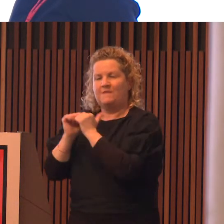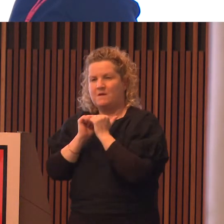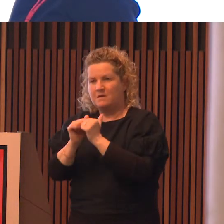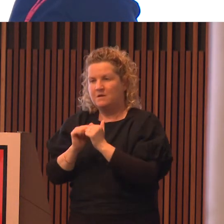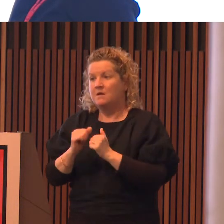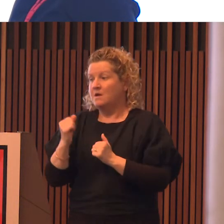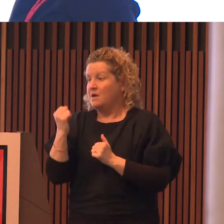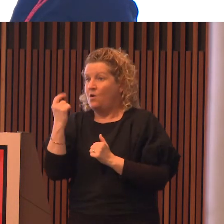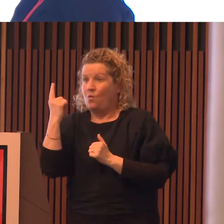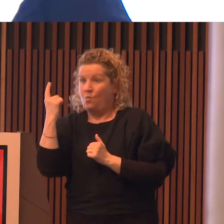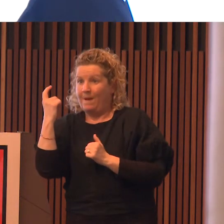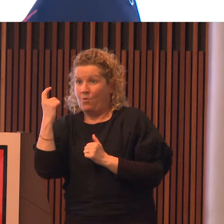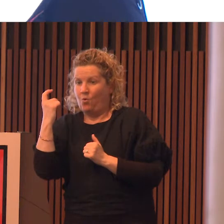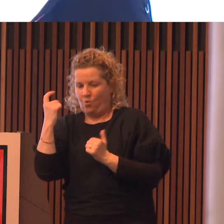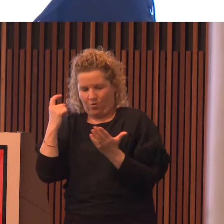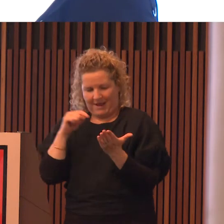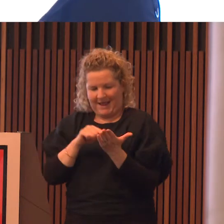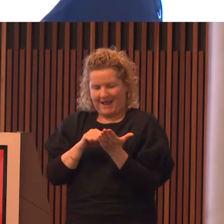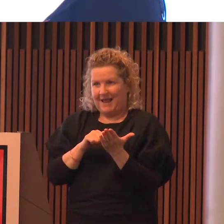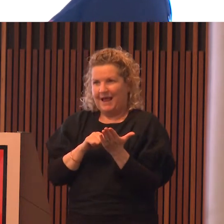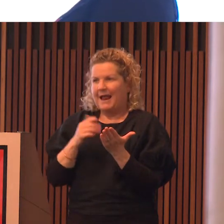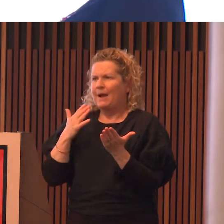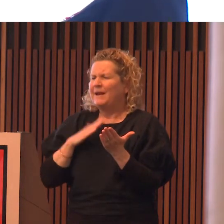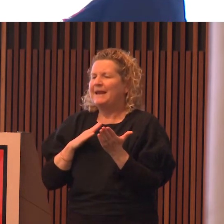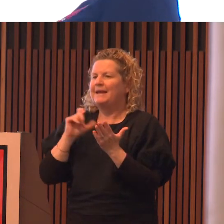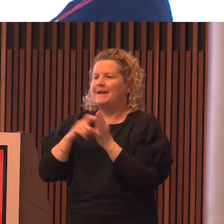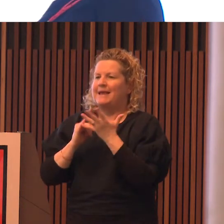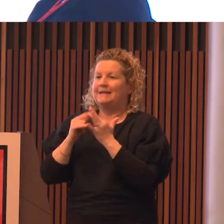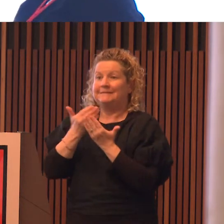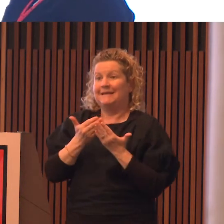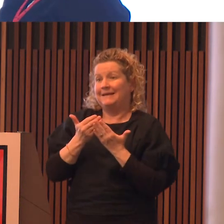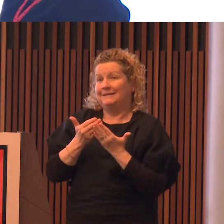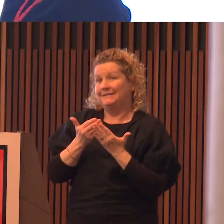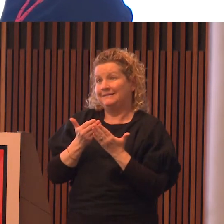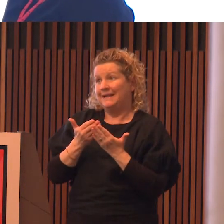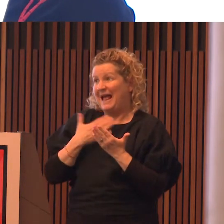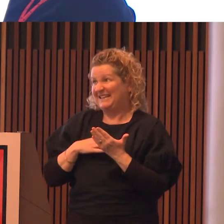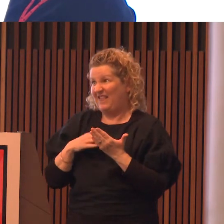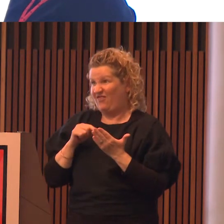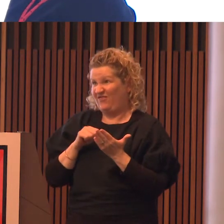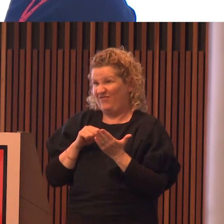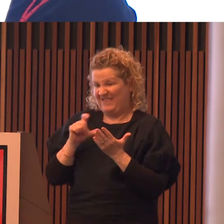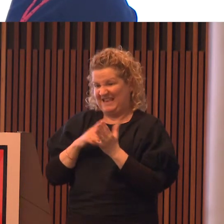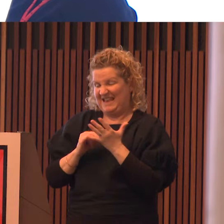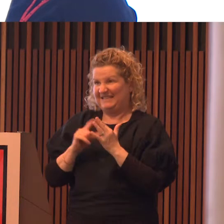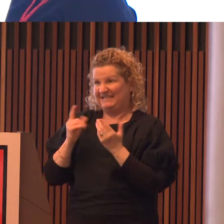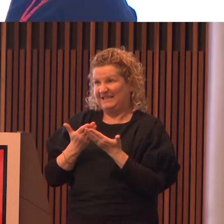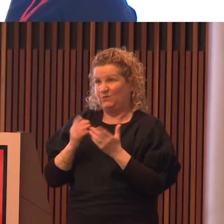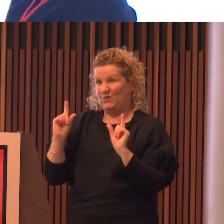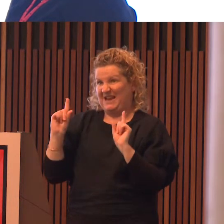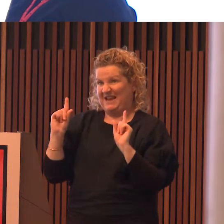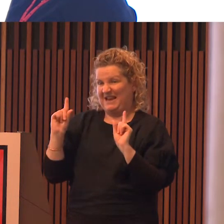thing, just put it on here to remind me about needing case studies. I actually need some case studies today. There's